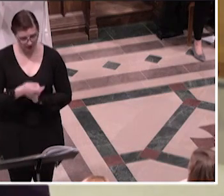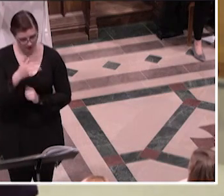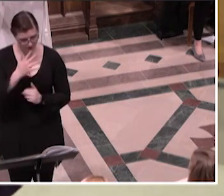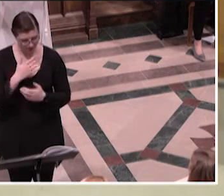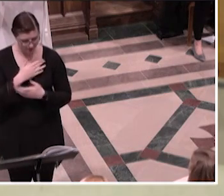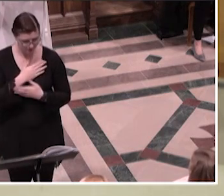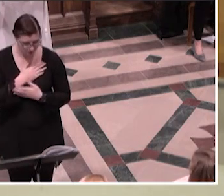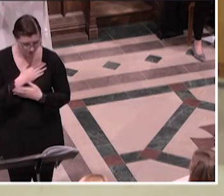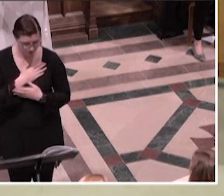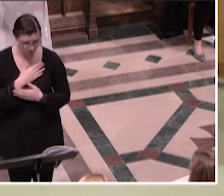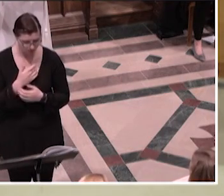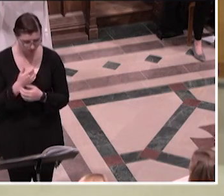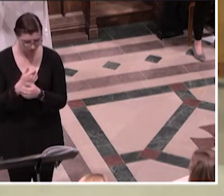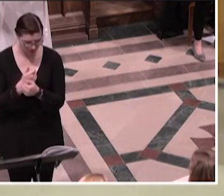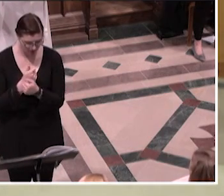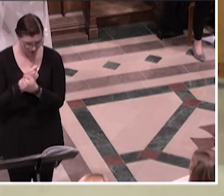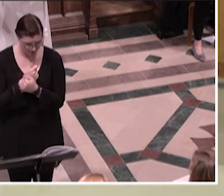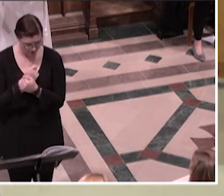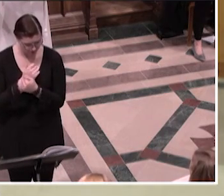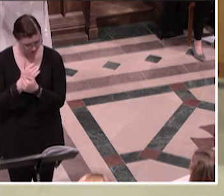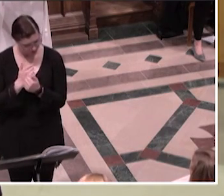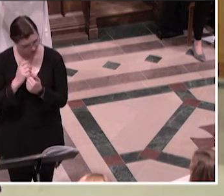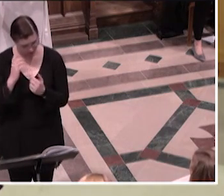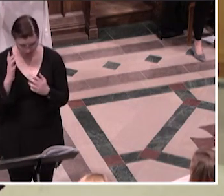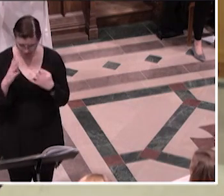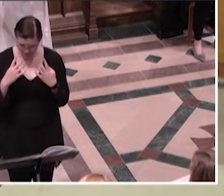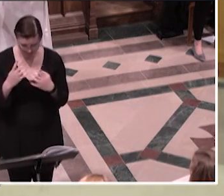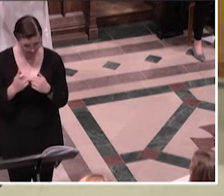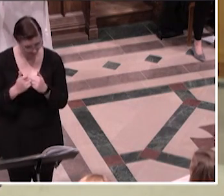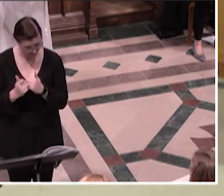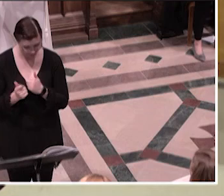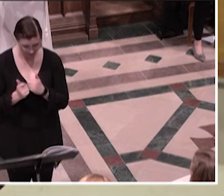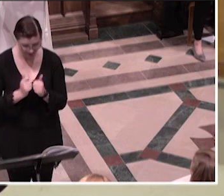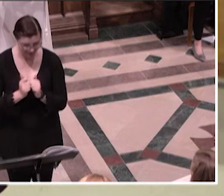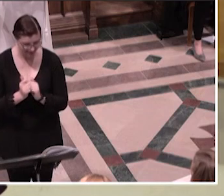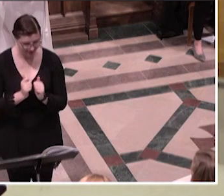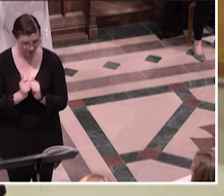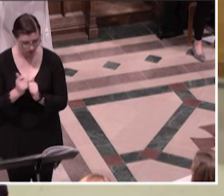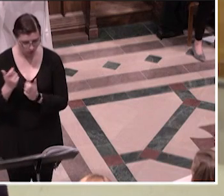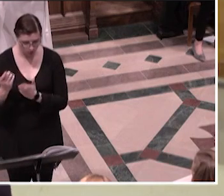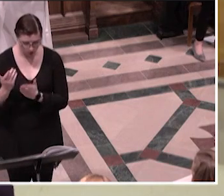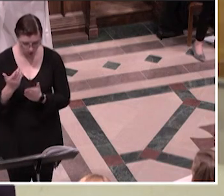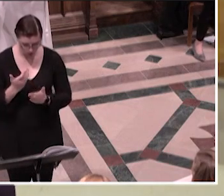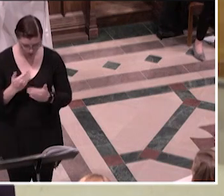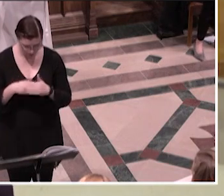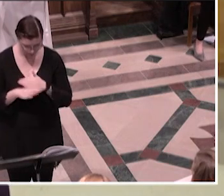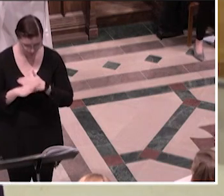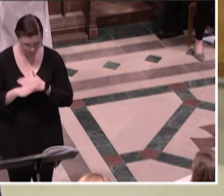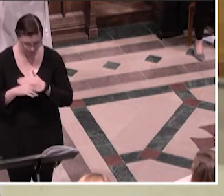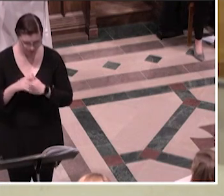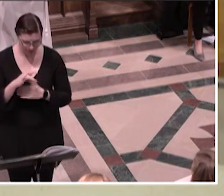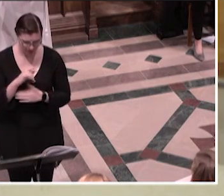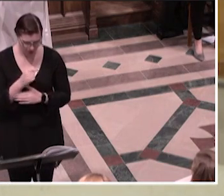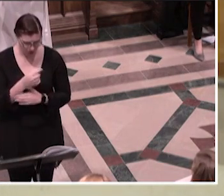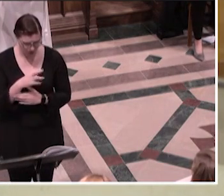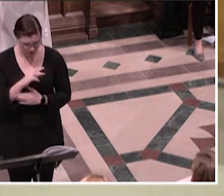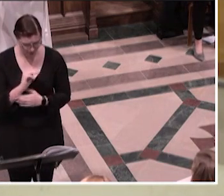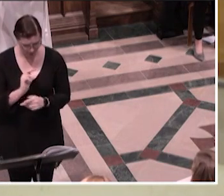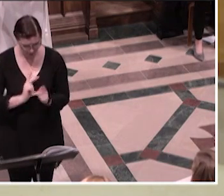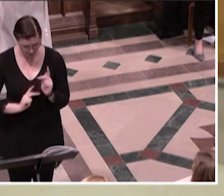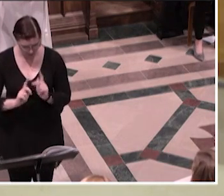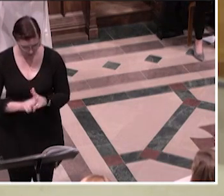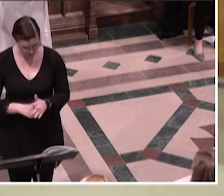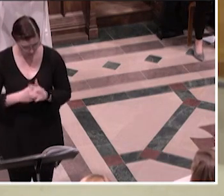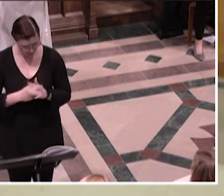God of compassion, lover of our wayward race, you bring to birth a pilgrim people and call us to be